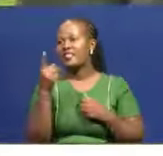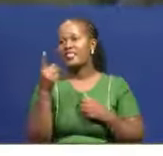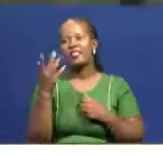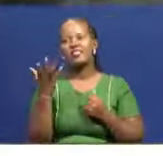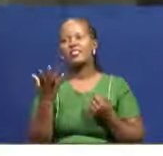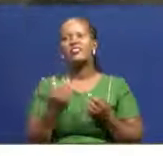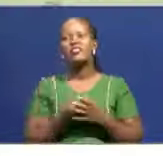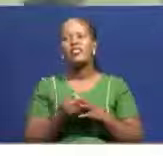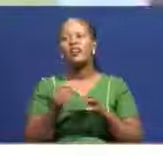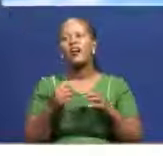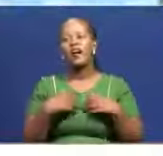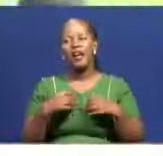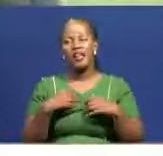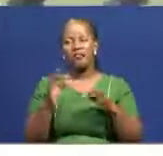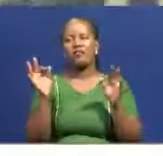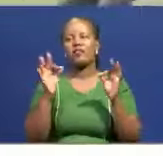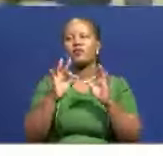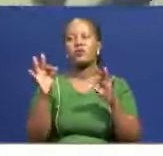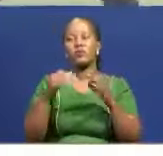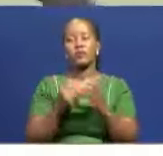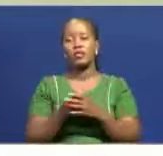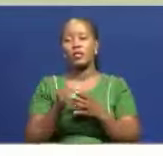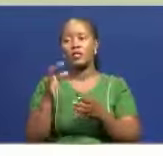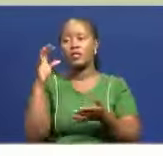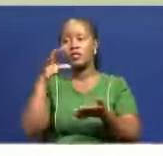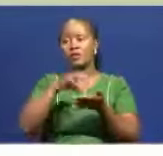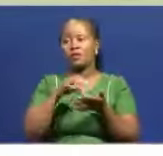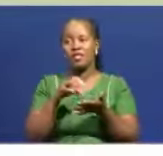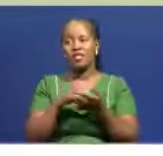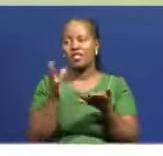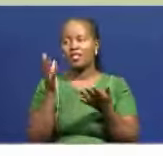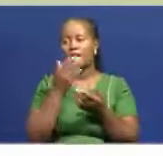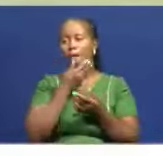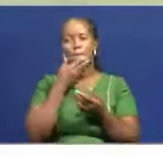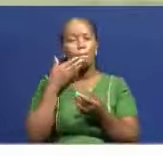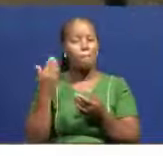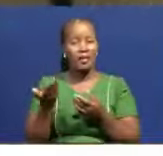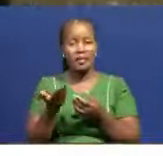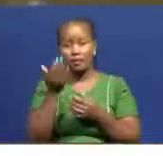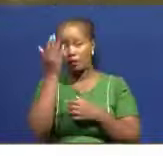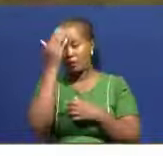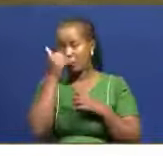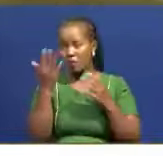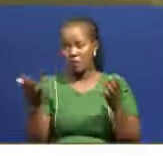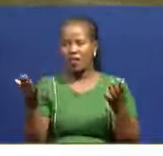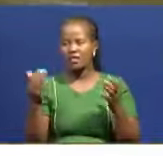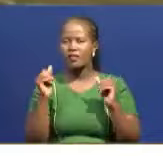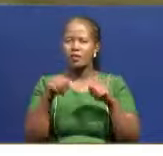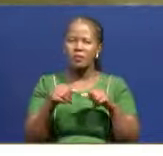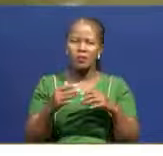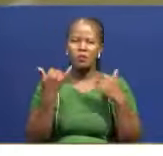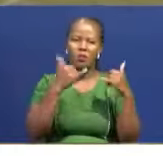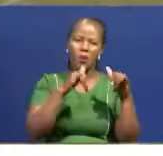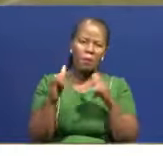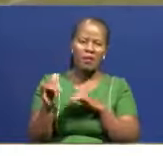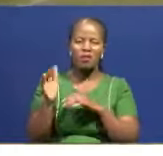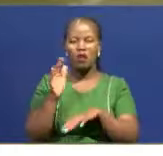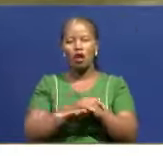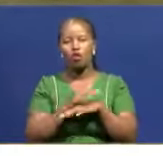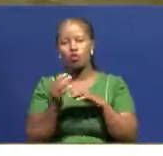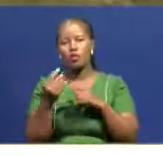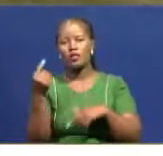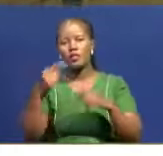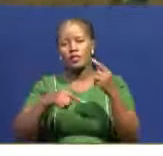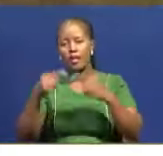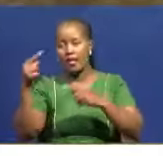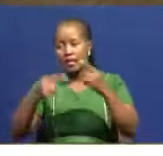very wise old head. I mean, these conditions suited him perfectly because you couldn't really play an expansive, quick game. And by the